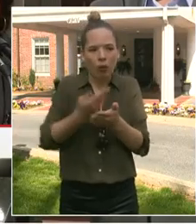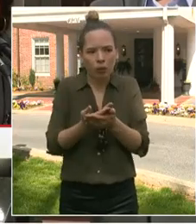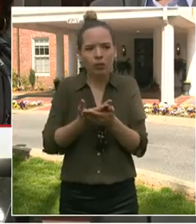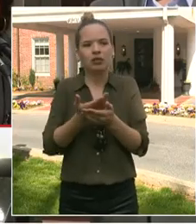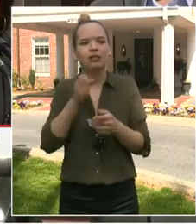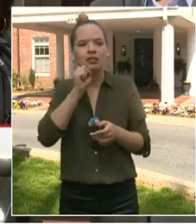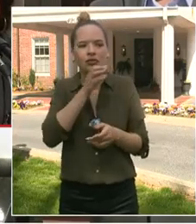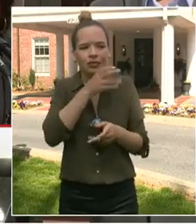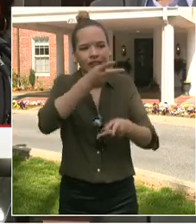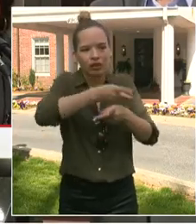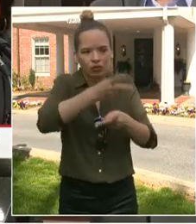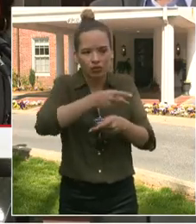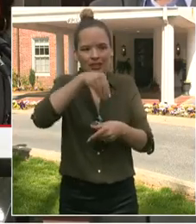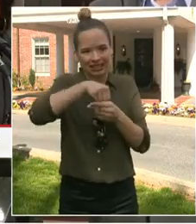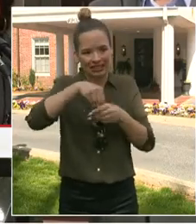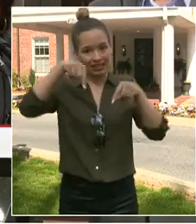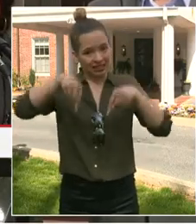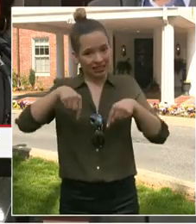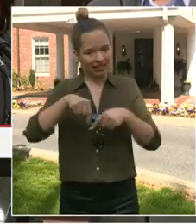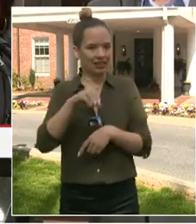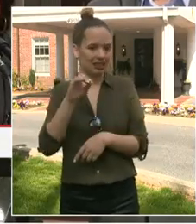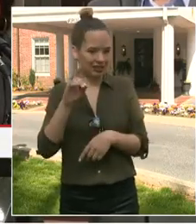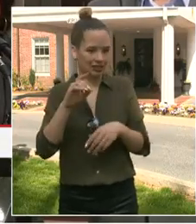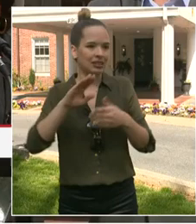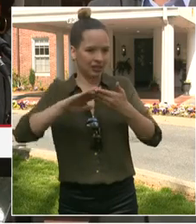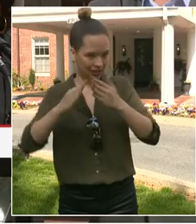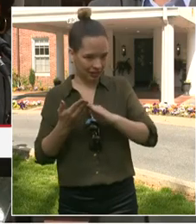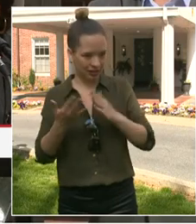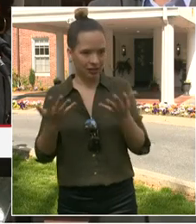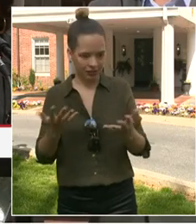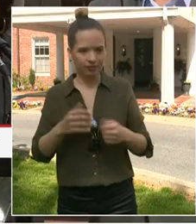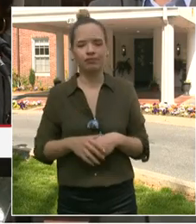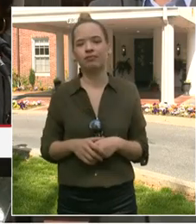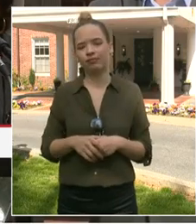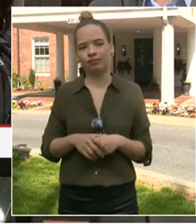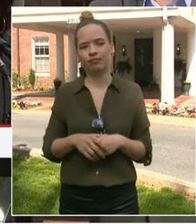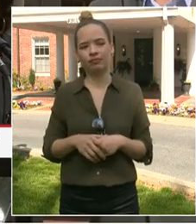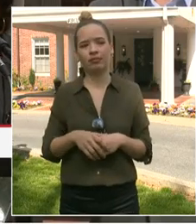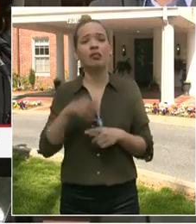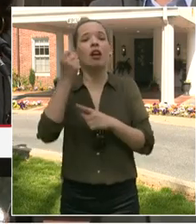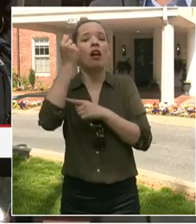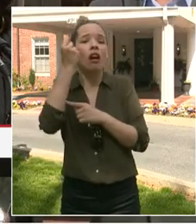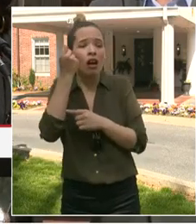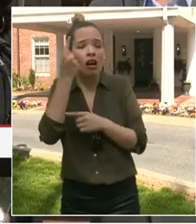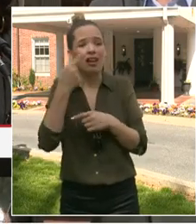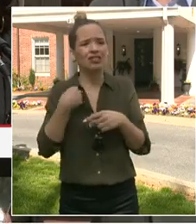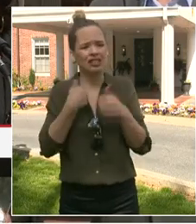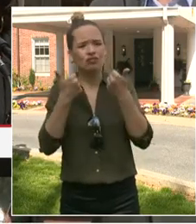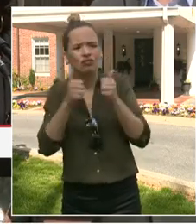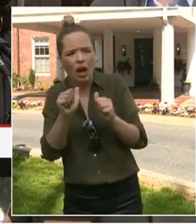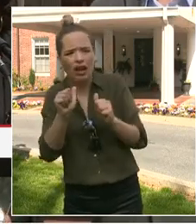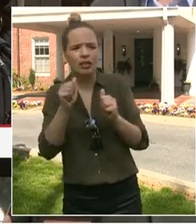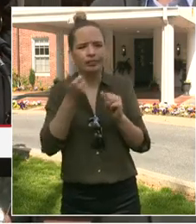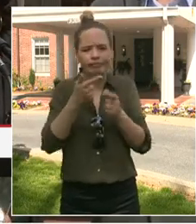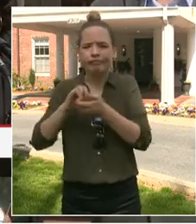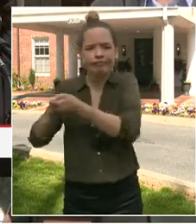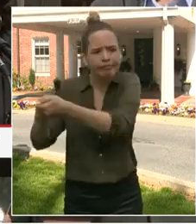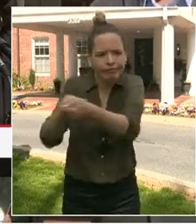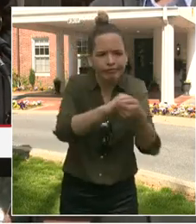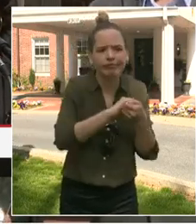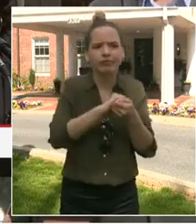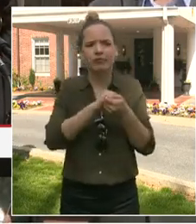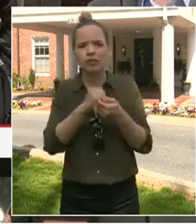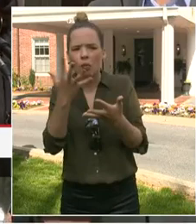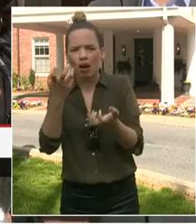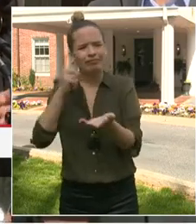we think we can get it there. But it's really a collective effort to address this crisis. And I want to acknowledge the mayor and